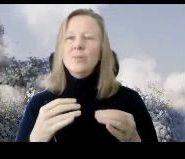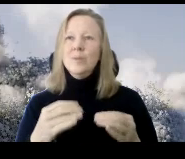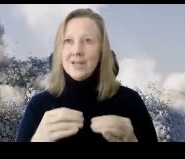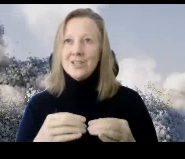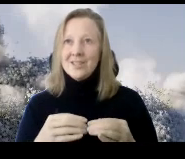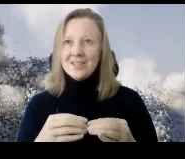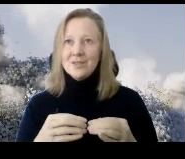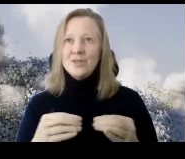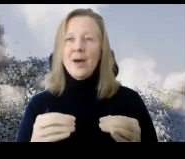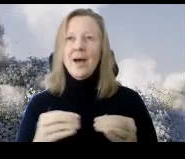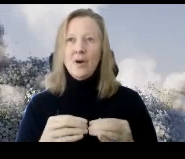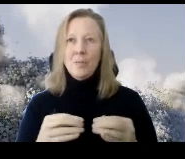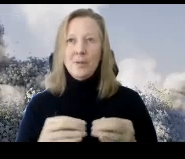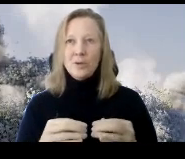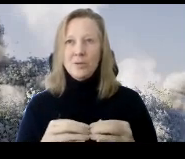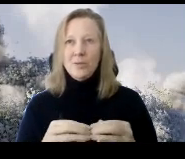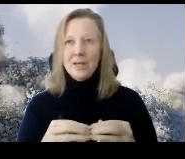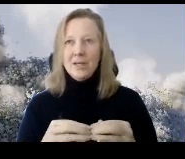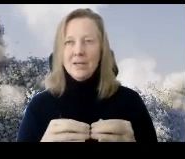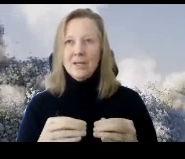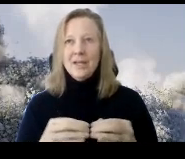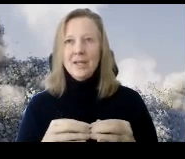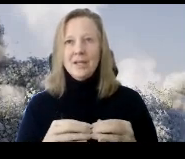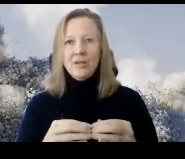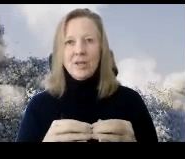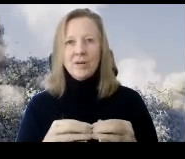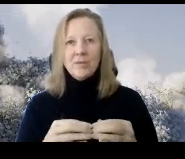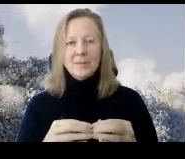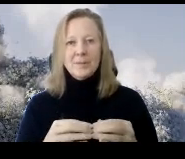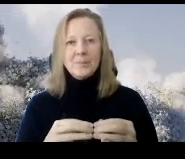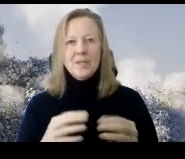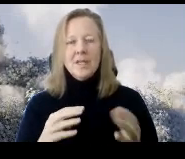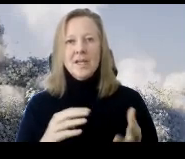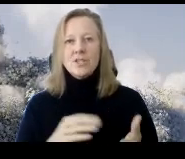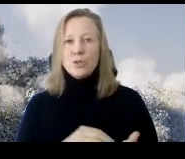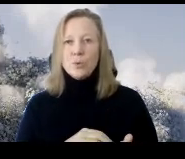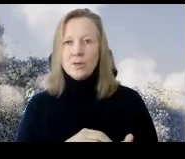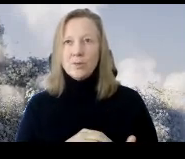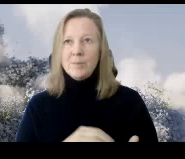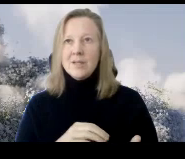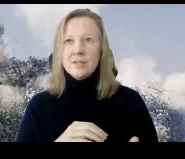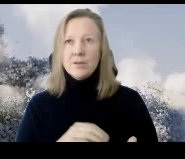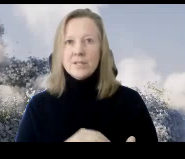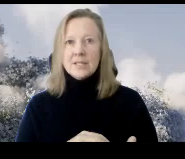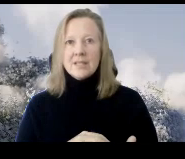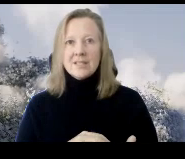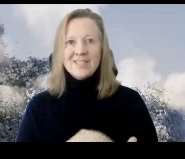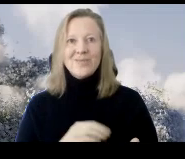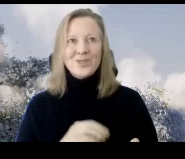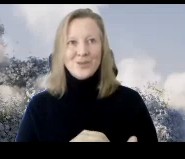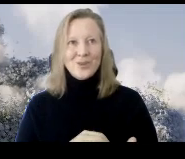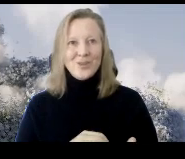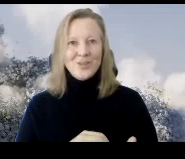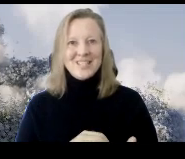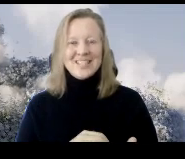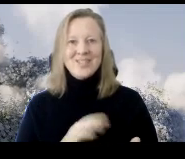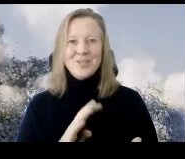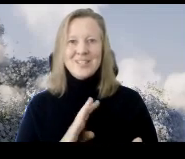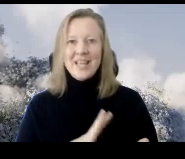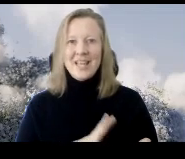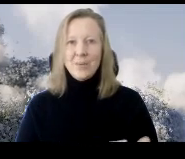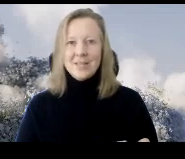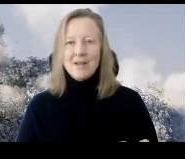on communication skills. So how people are communicating in a healthcare environment. It's shorter because a nurse has asked us for a shorter